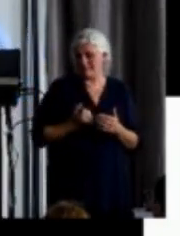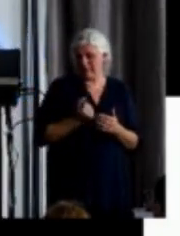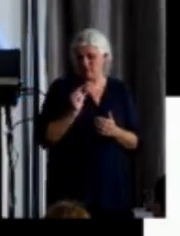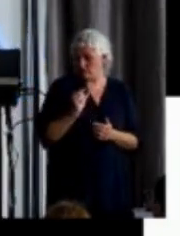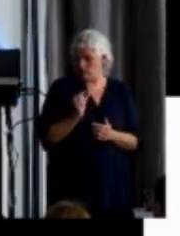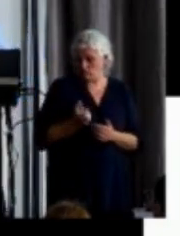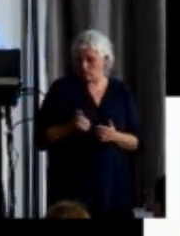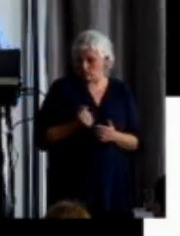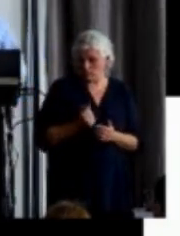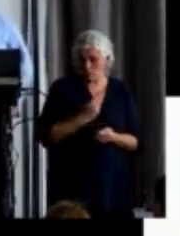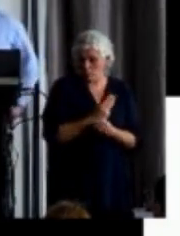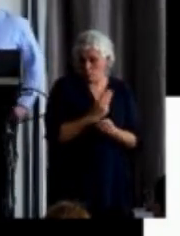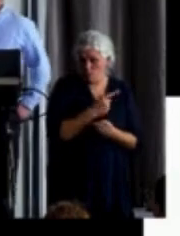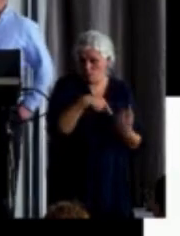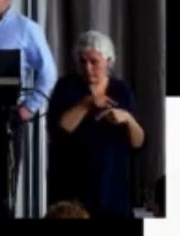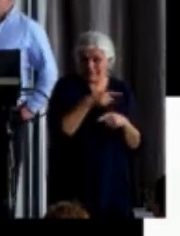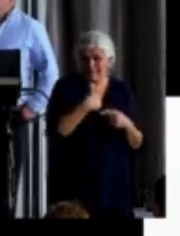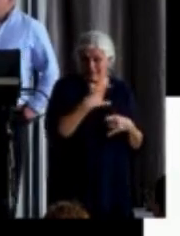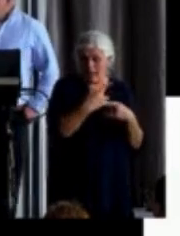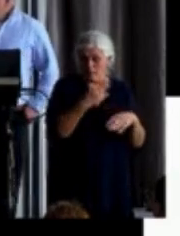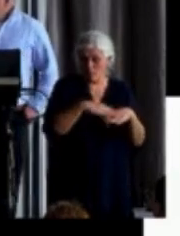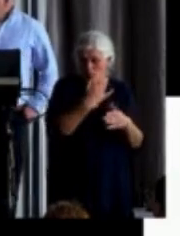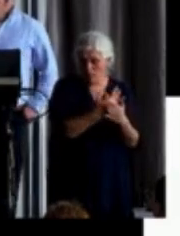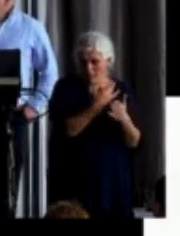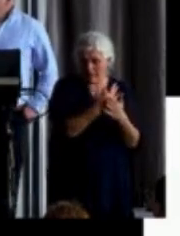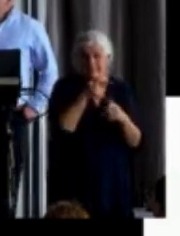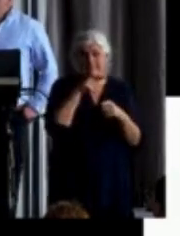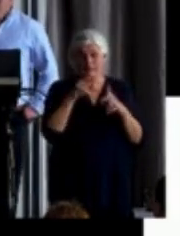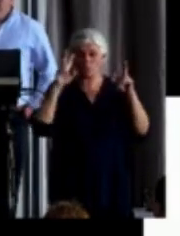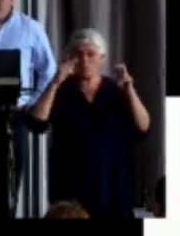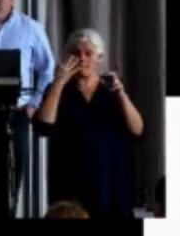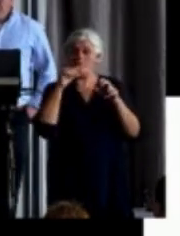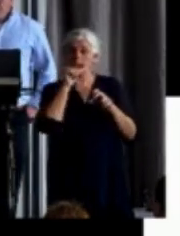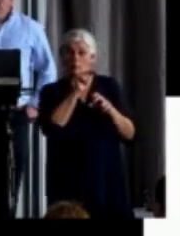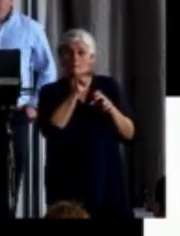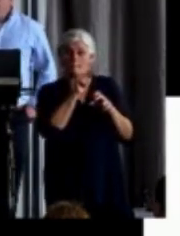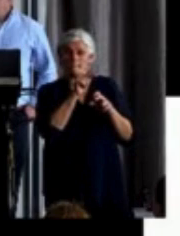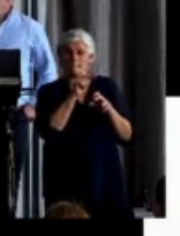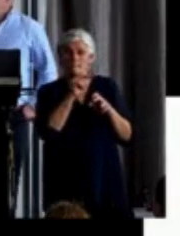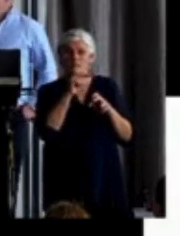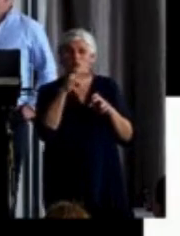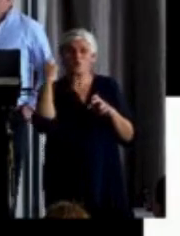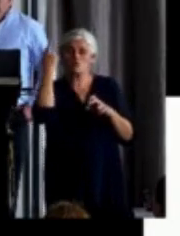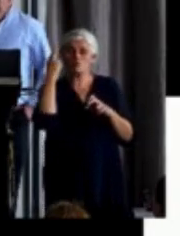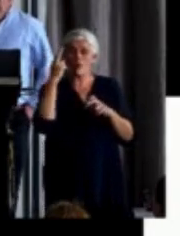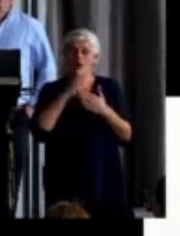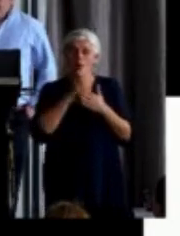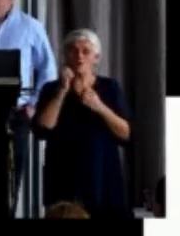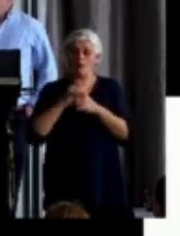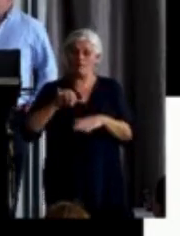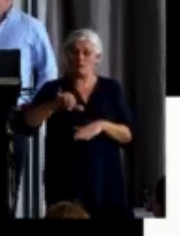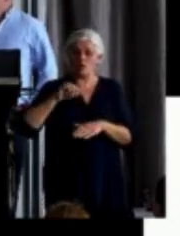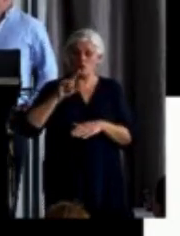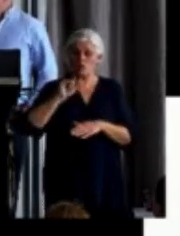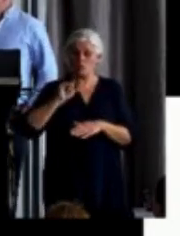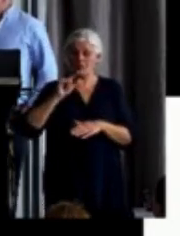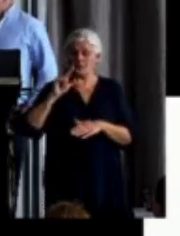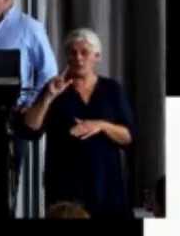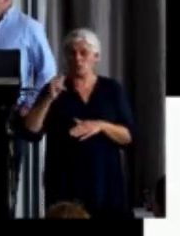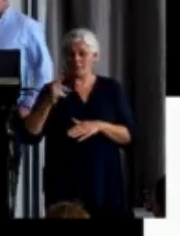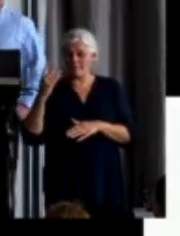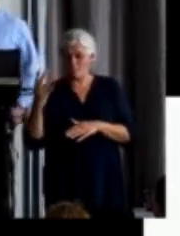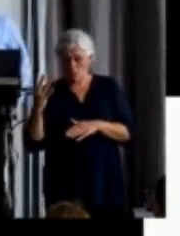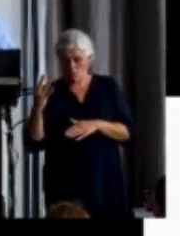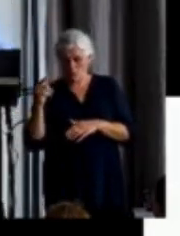such interventions. So that's for a quotation from the Royal College of Surgeons in 2024